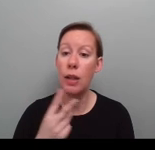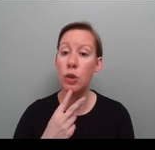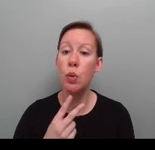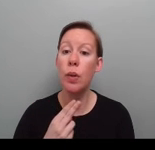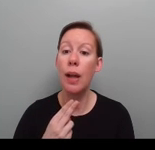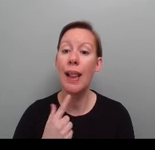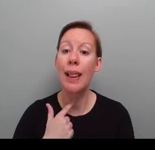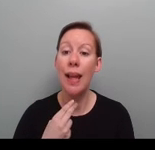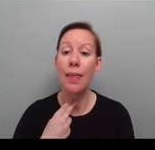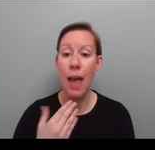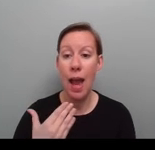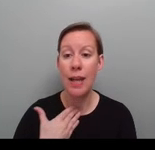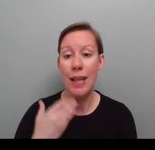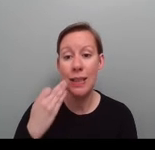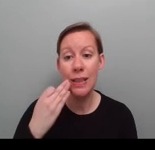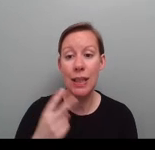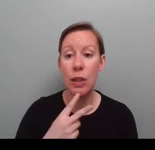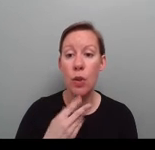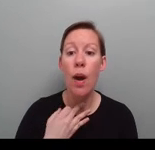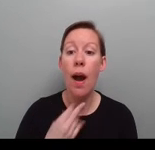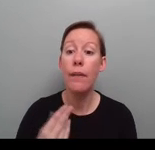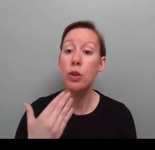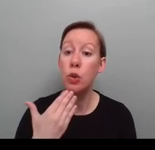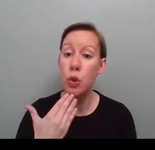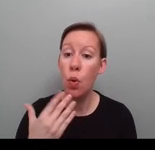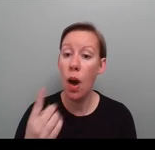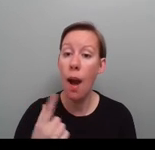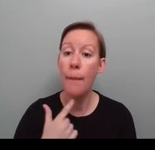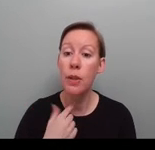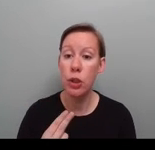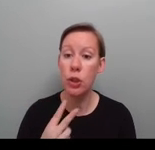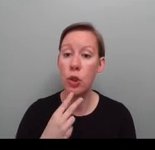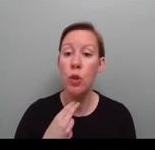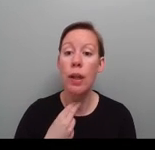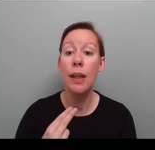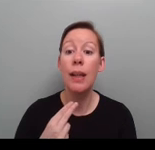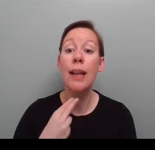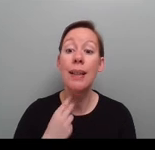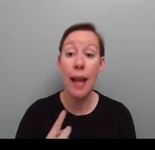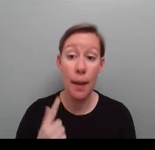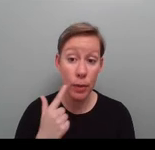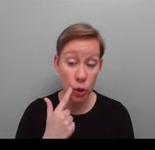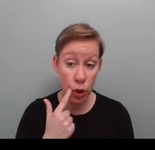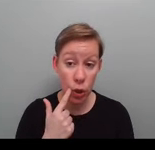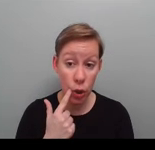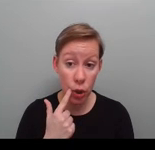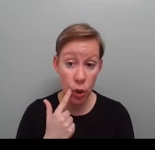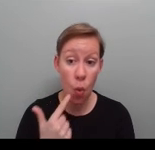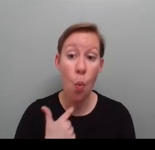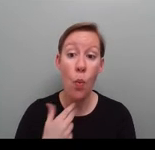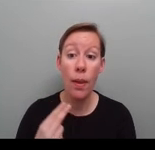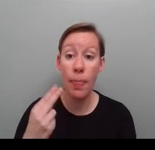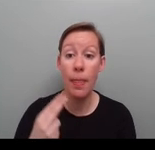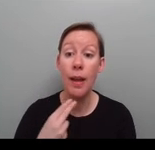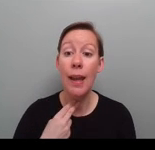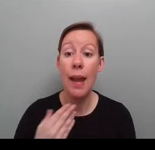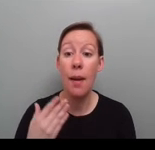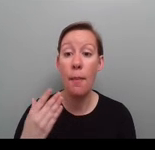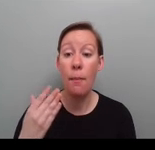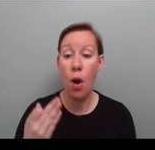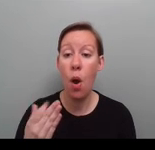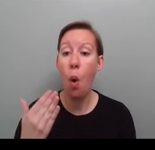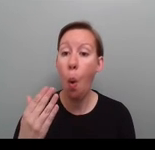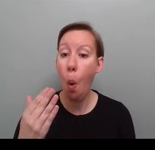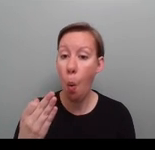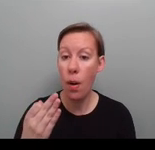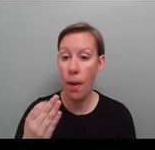that icon, and you've got 2 options here for your profile picture. You can capture a picture using the camera on your computer, or